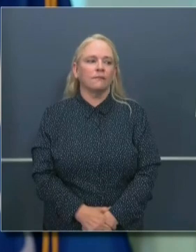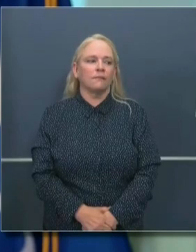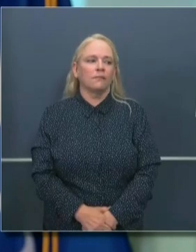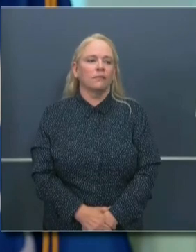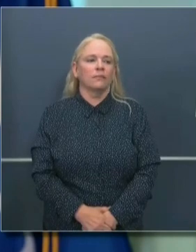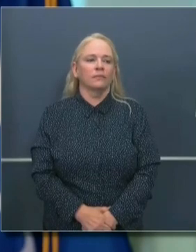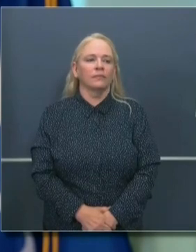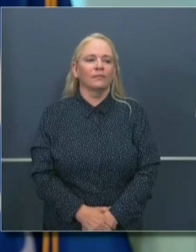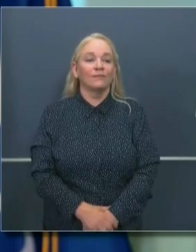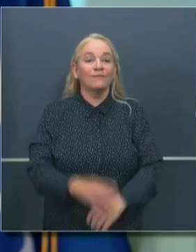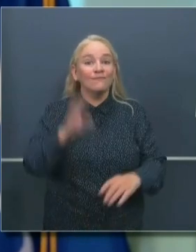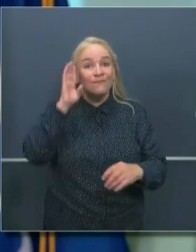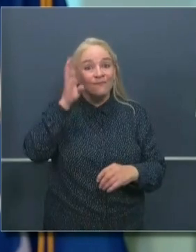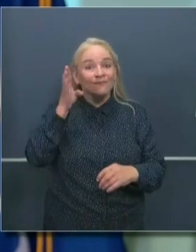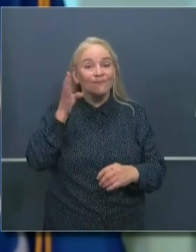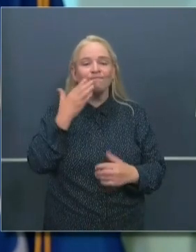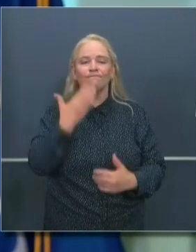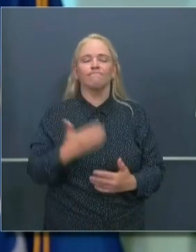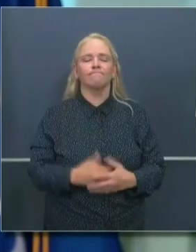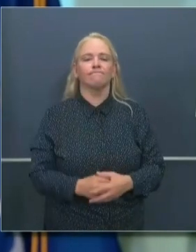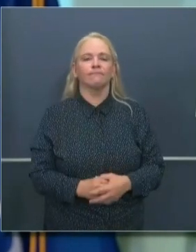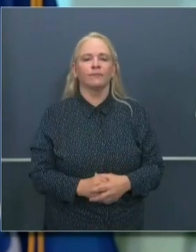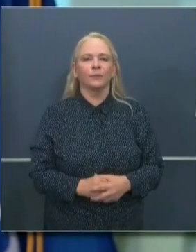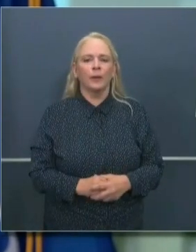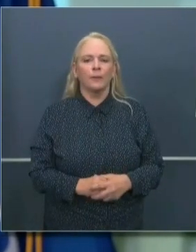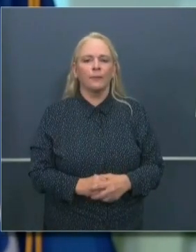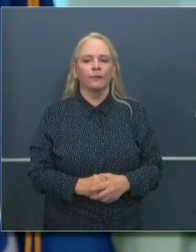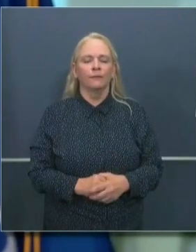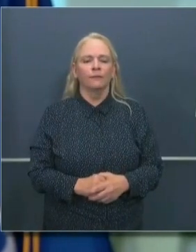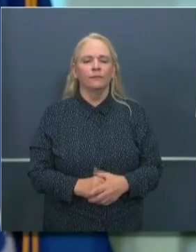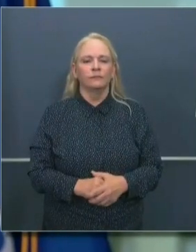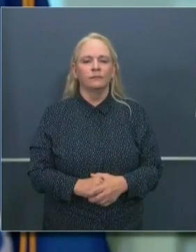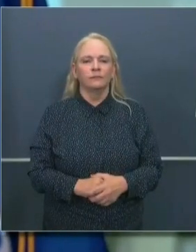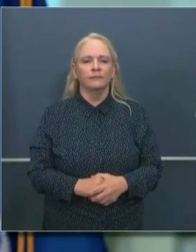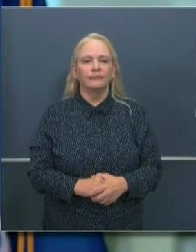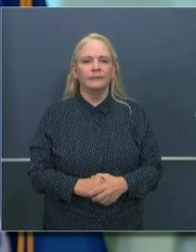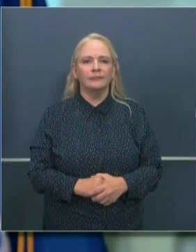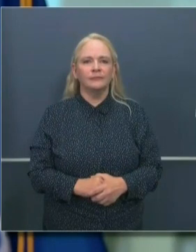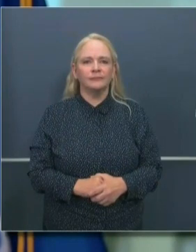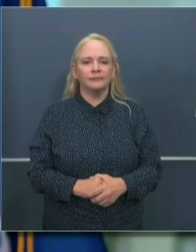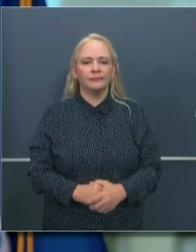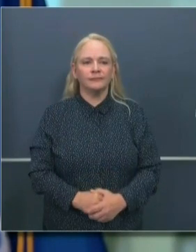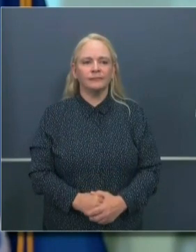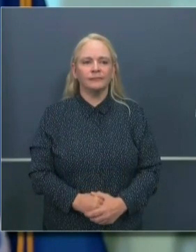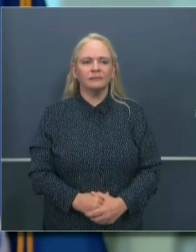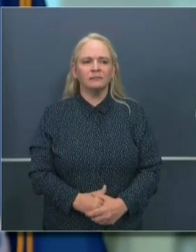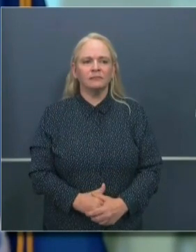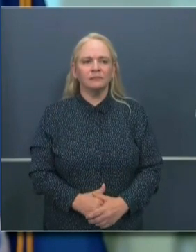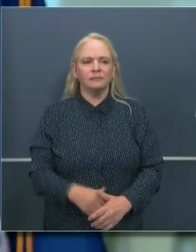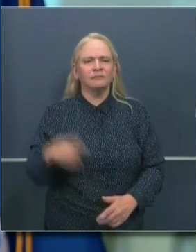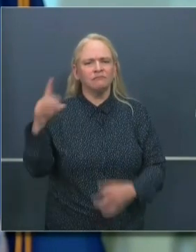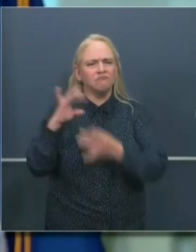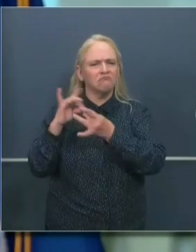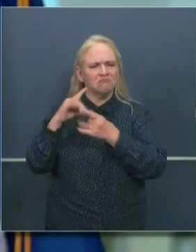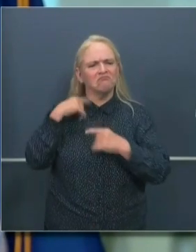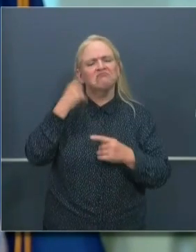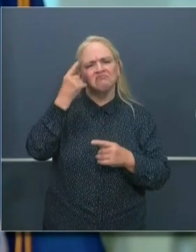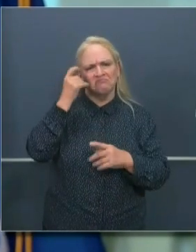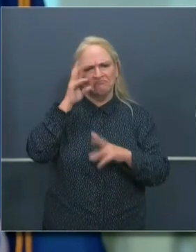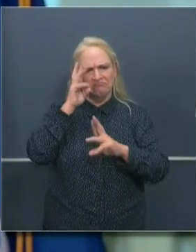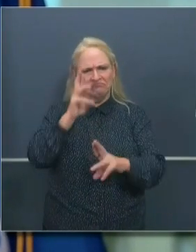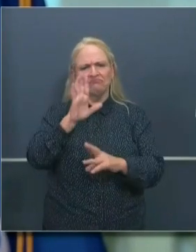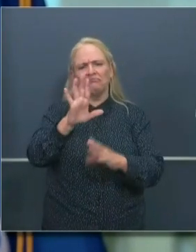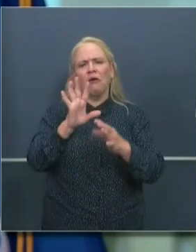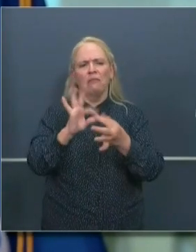Hello, Governor. Thank you very much for taking our questions again. With all due respect, yesterday you talked about